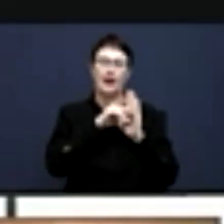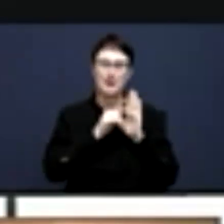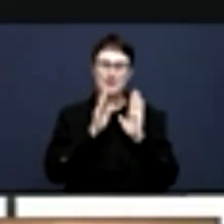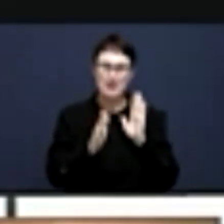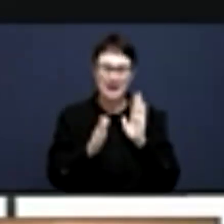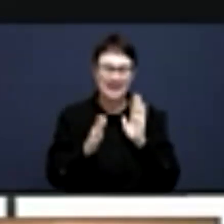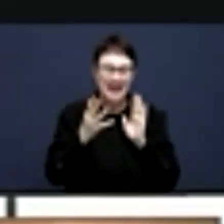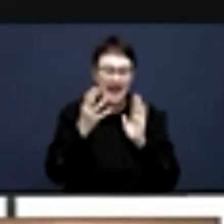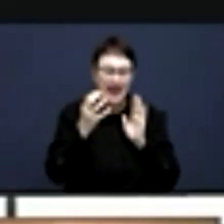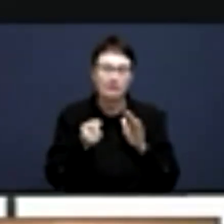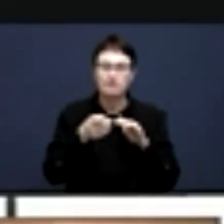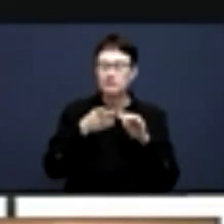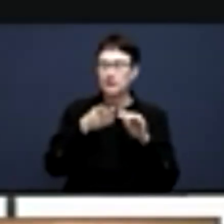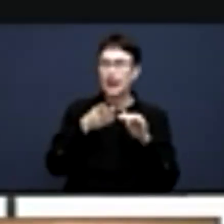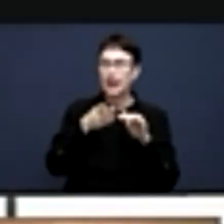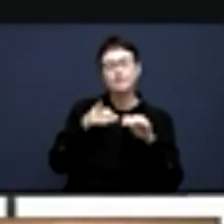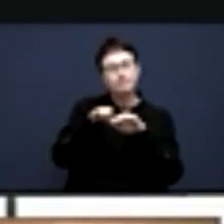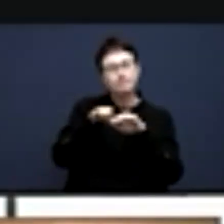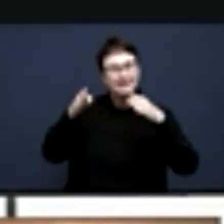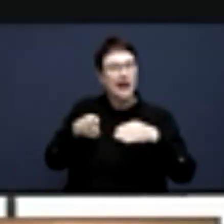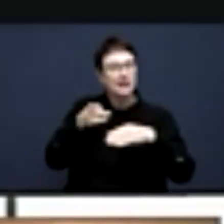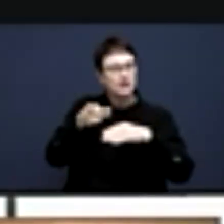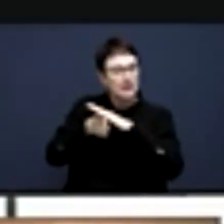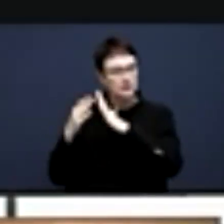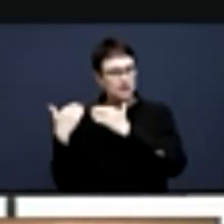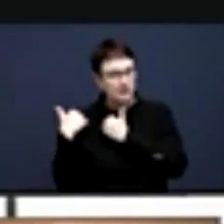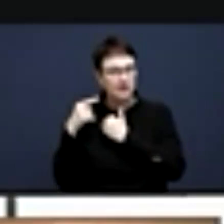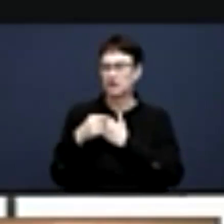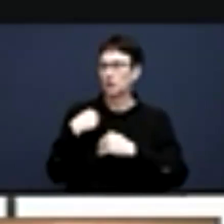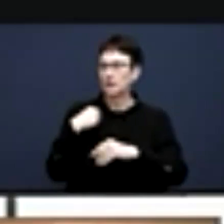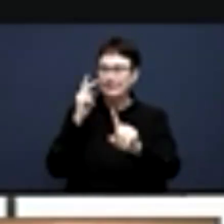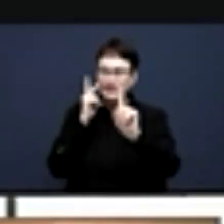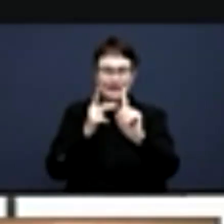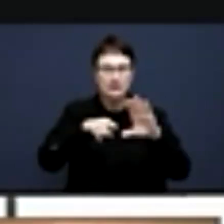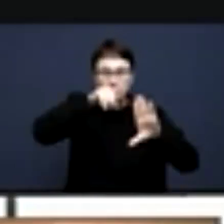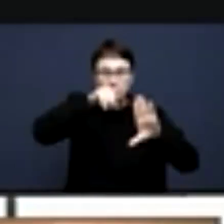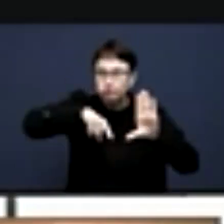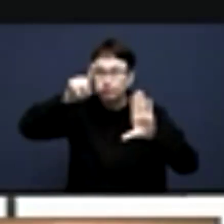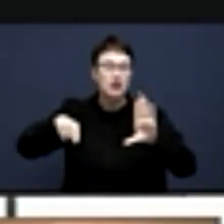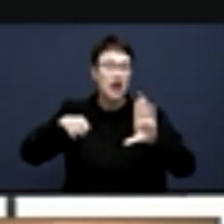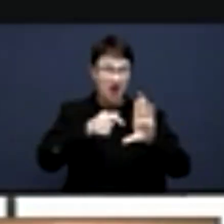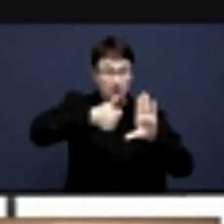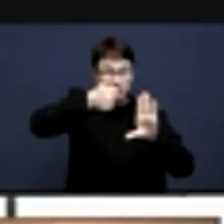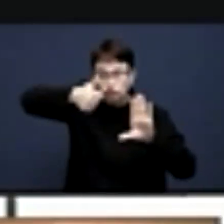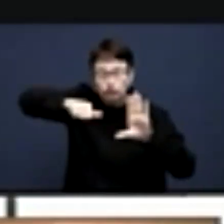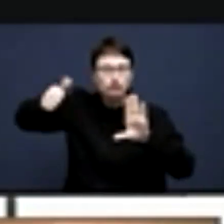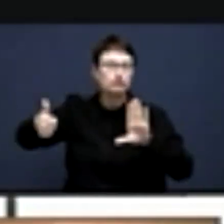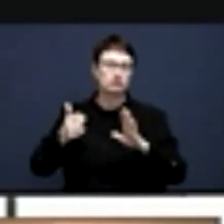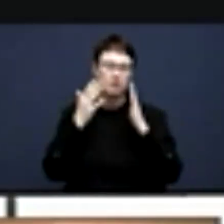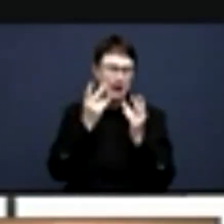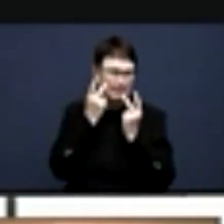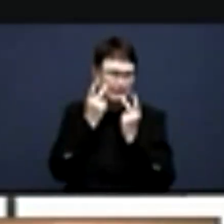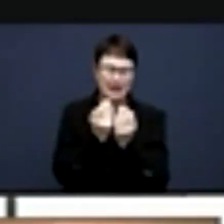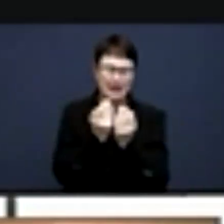desk, and things like the number of code reviews performed, participation in review meetings, education sessions,